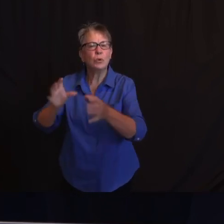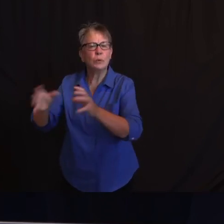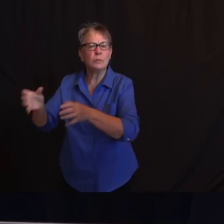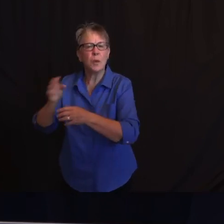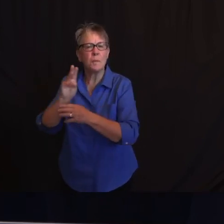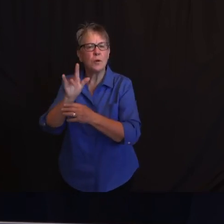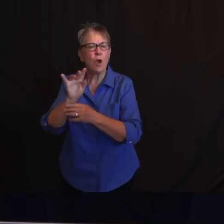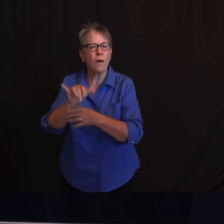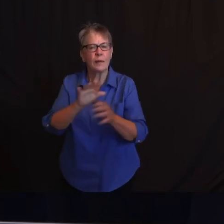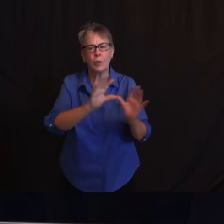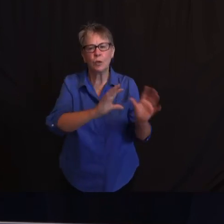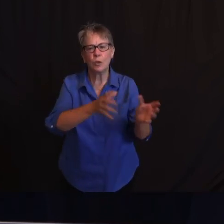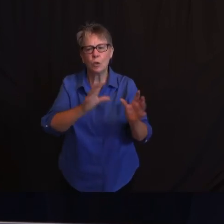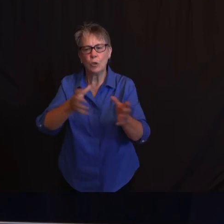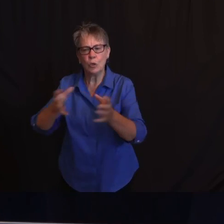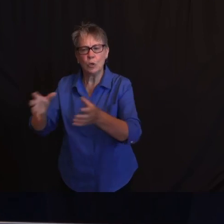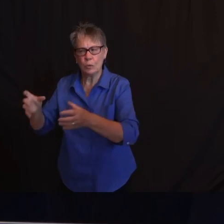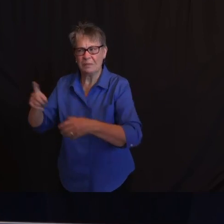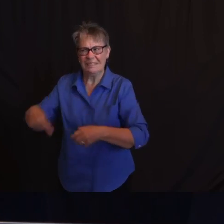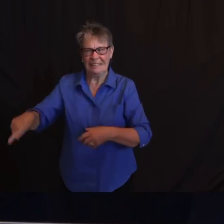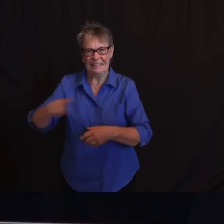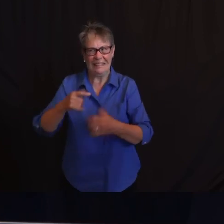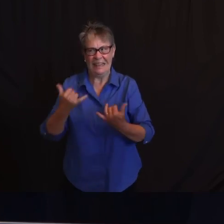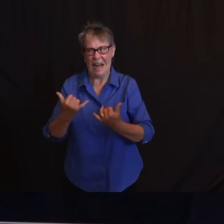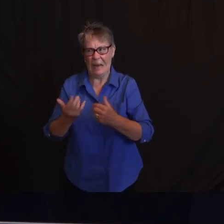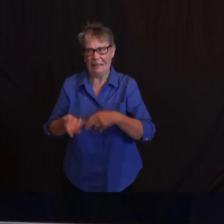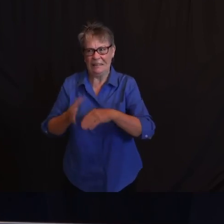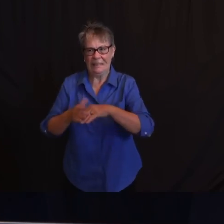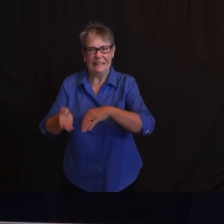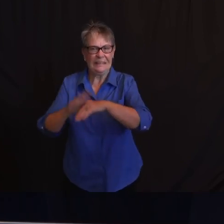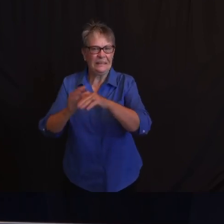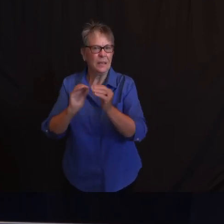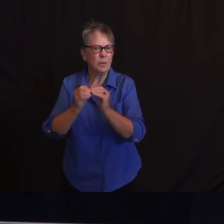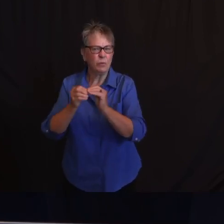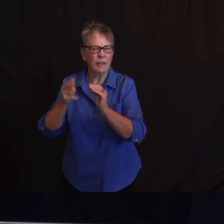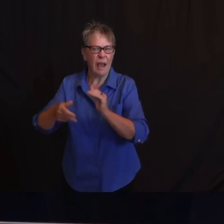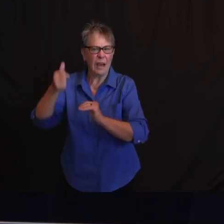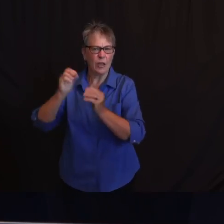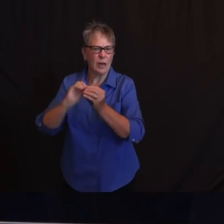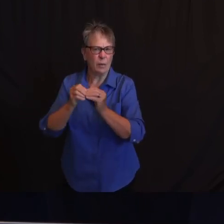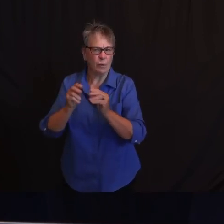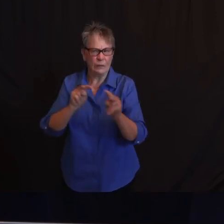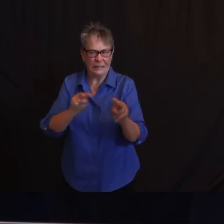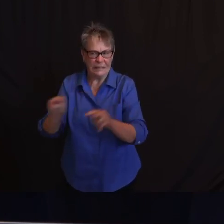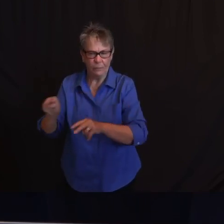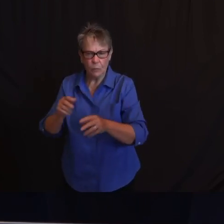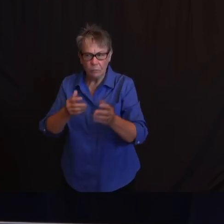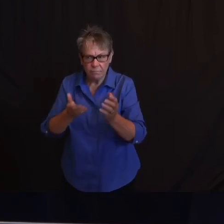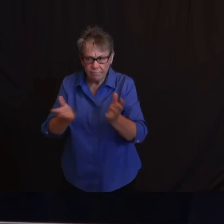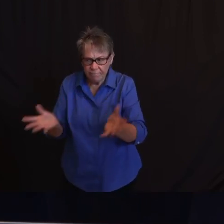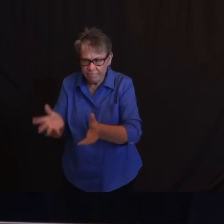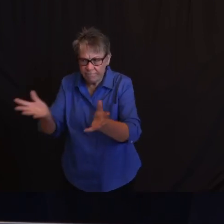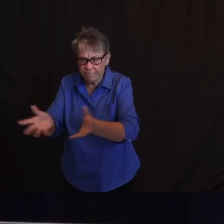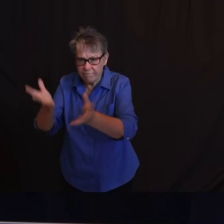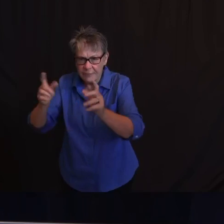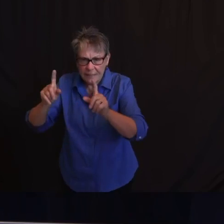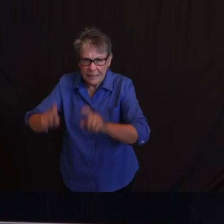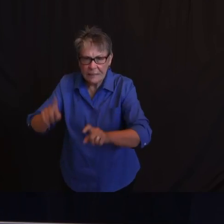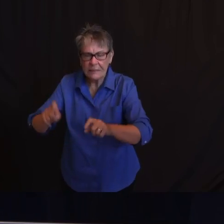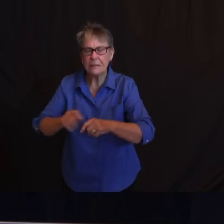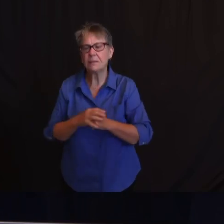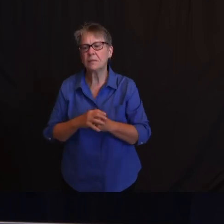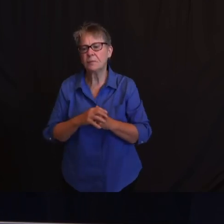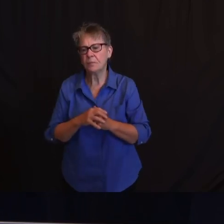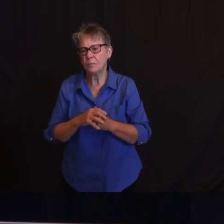COVID-19. The campaign will underscore that to help contain the spread of the virus, we need residents to get